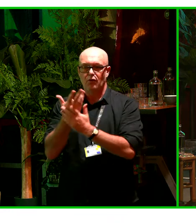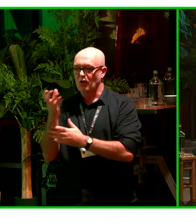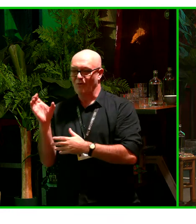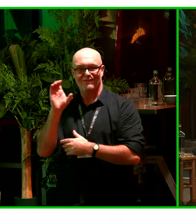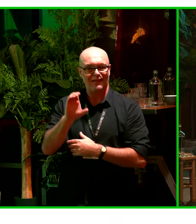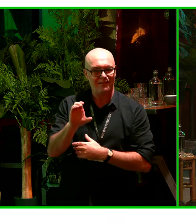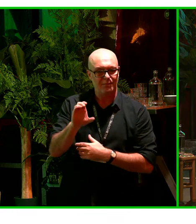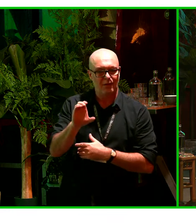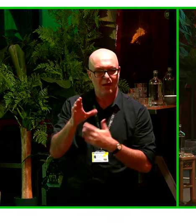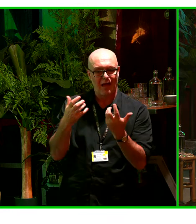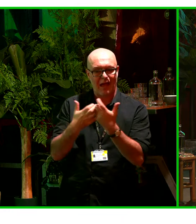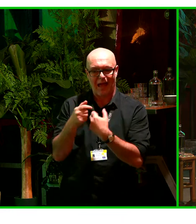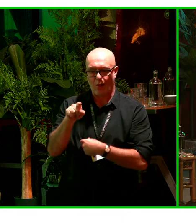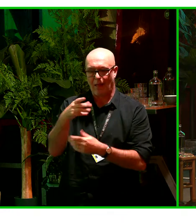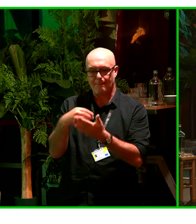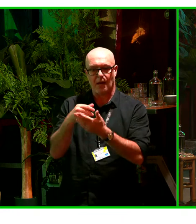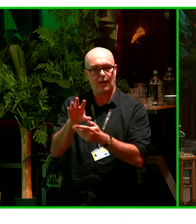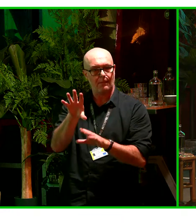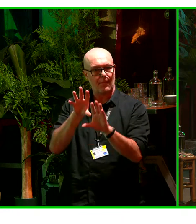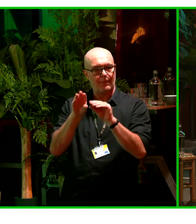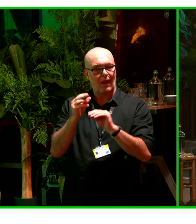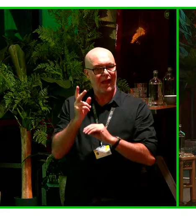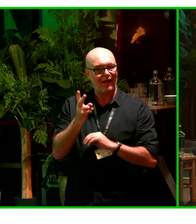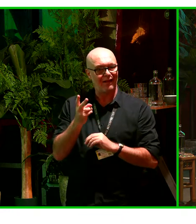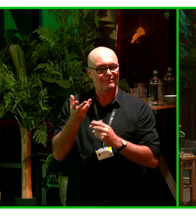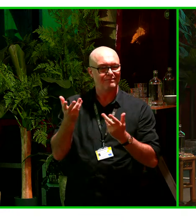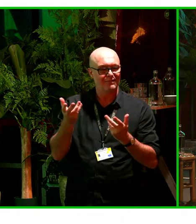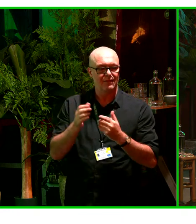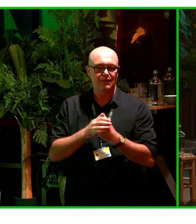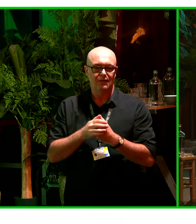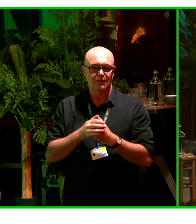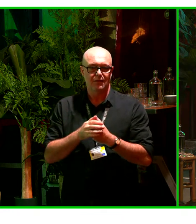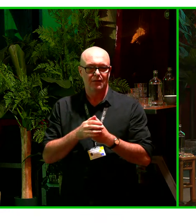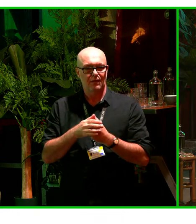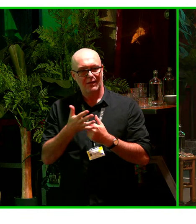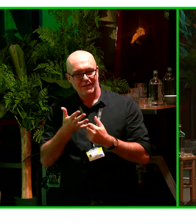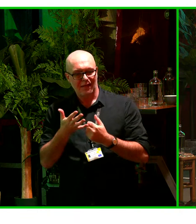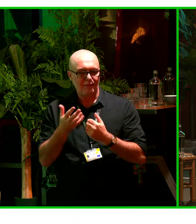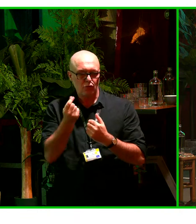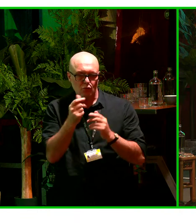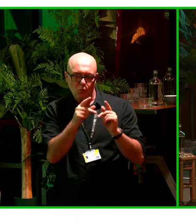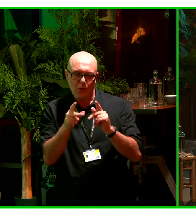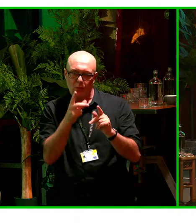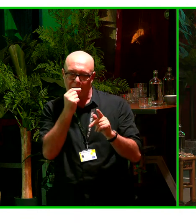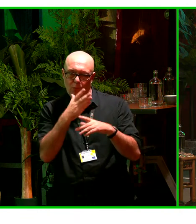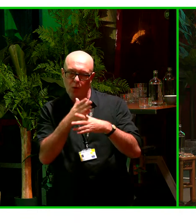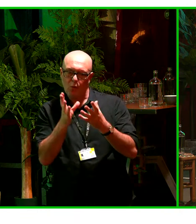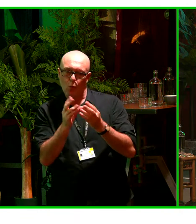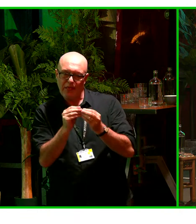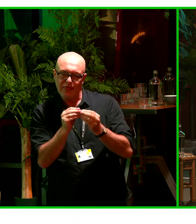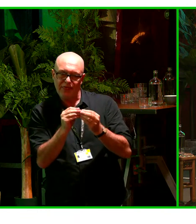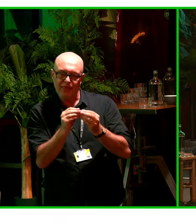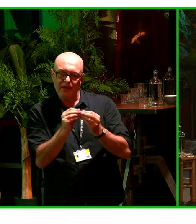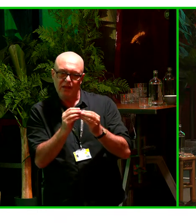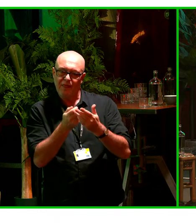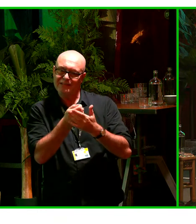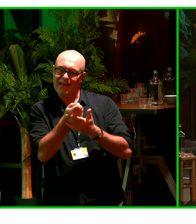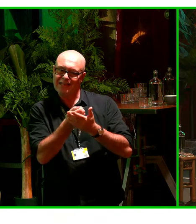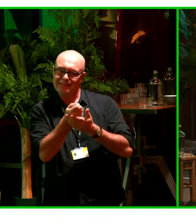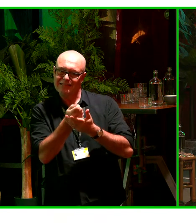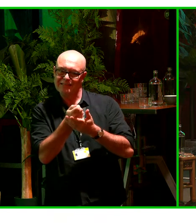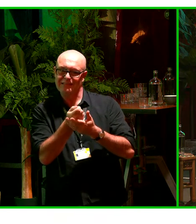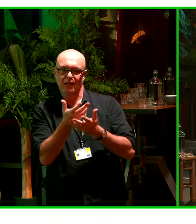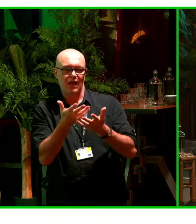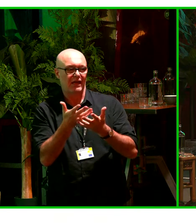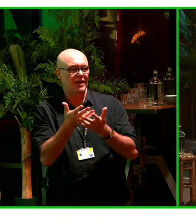that investment from the occupiers of the building? Is there a way that we can work together with the occupiers to rentalize, if you